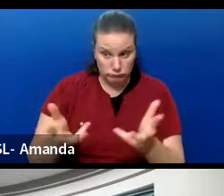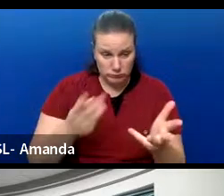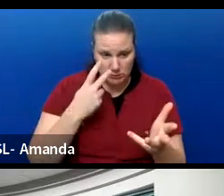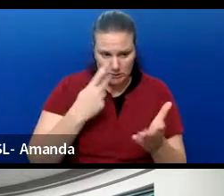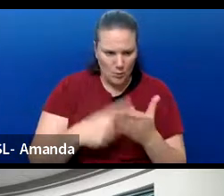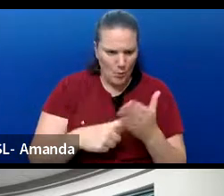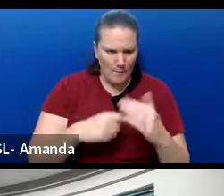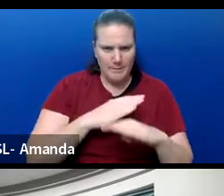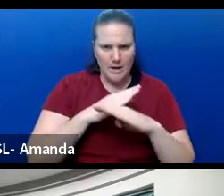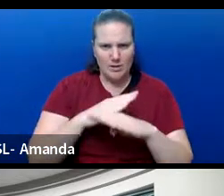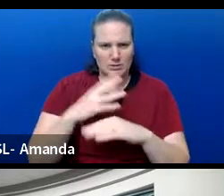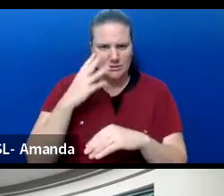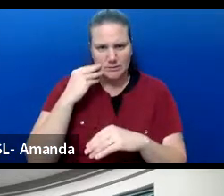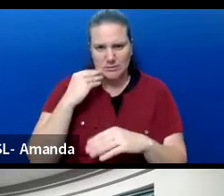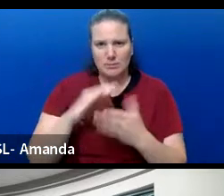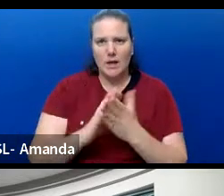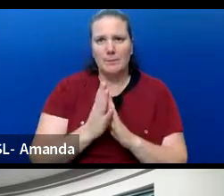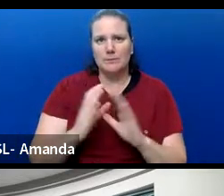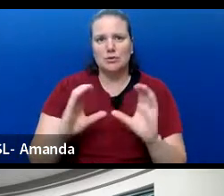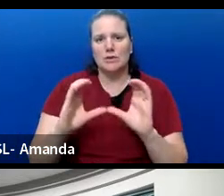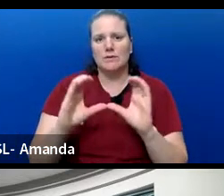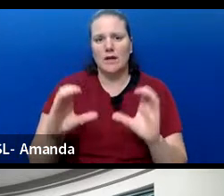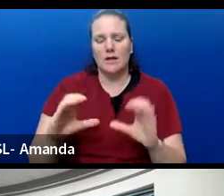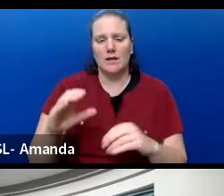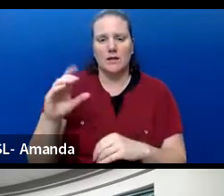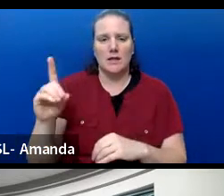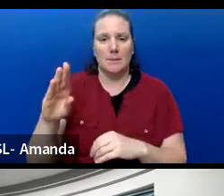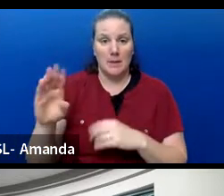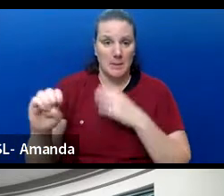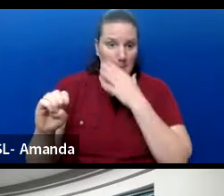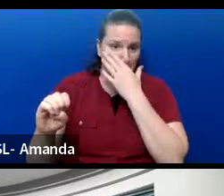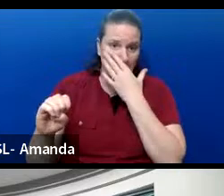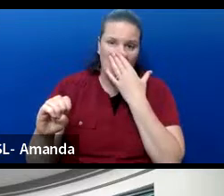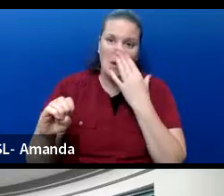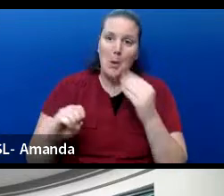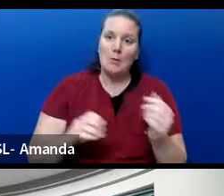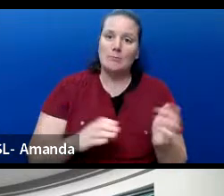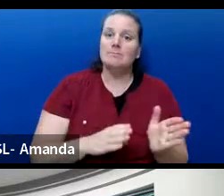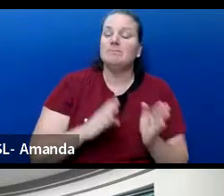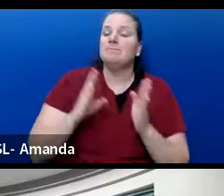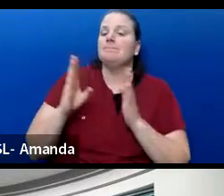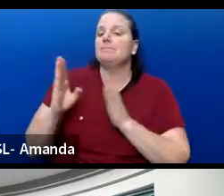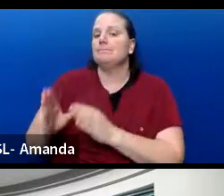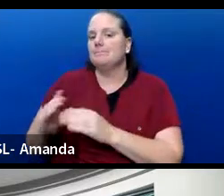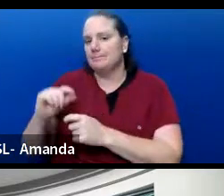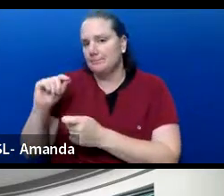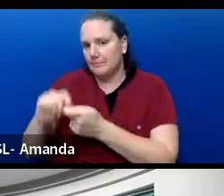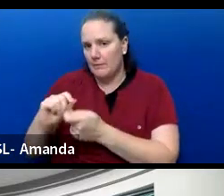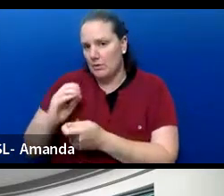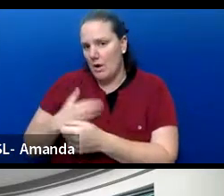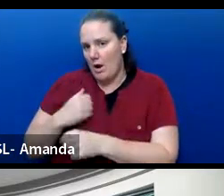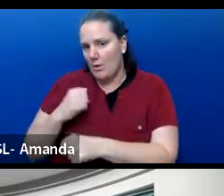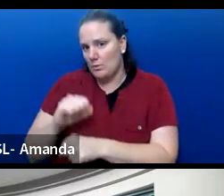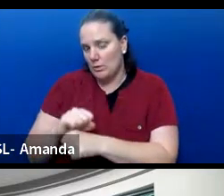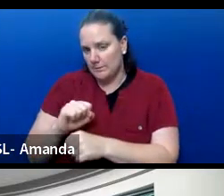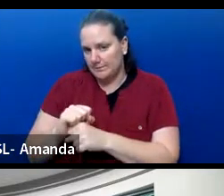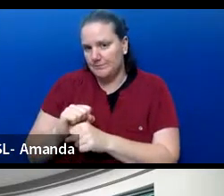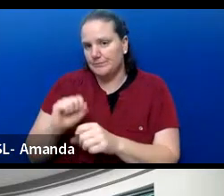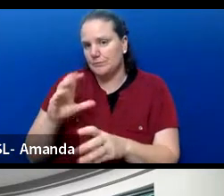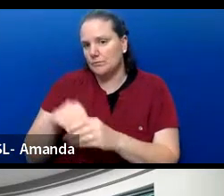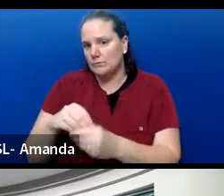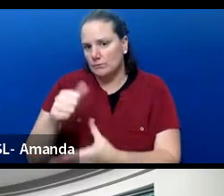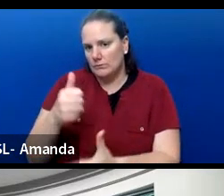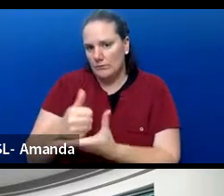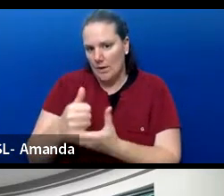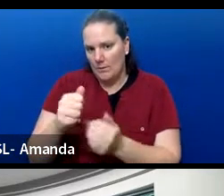they're experiencing to become certified as a DBE. Yeah, and I guess specific to our work, do we need to include anything here to help with that